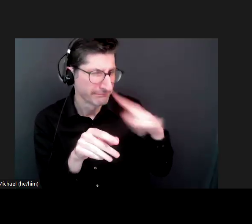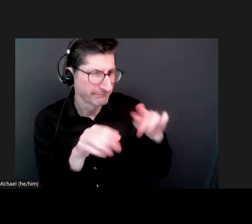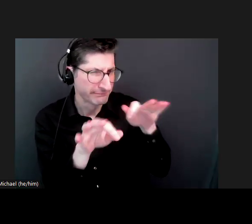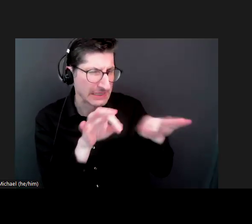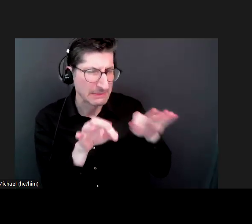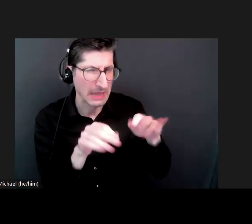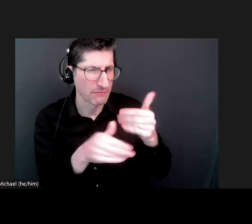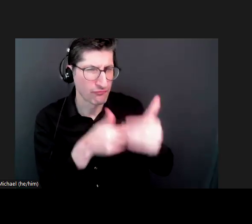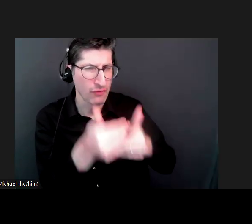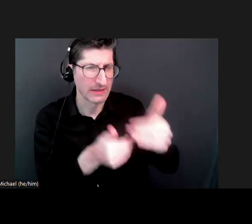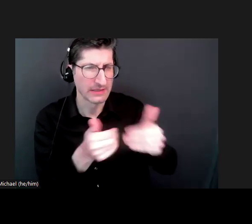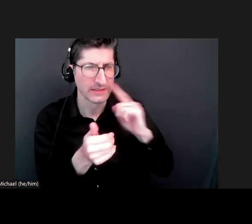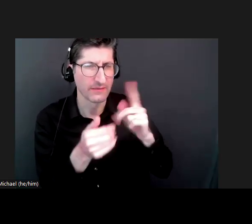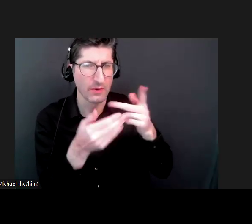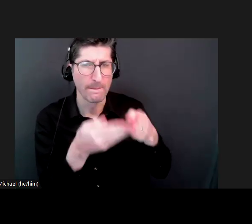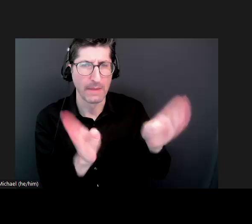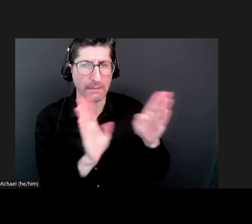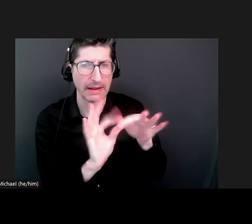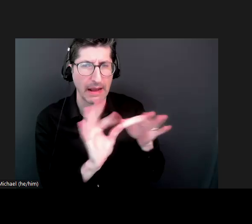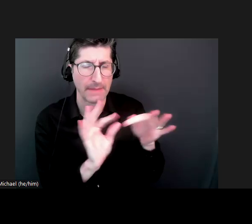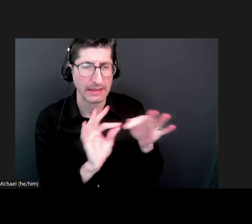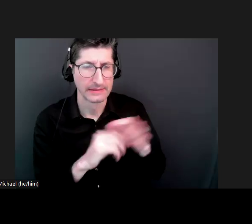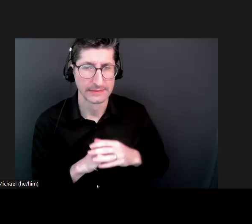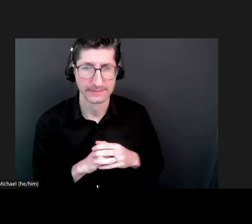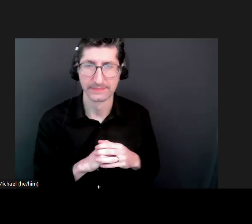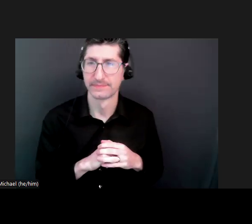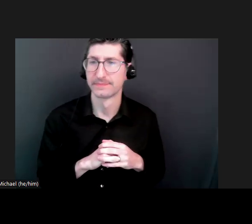on Yes. public comment.